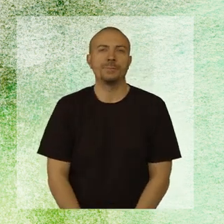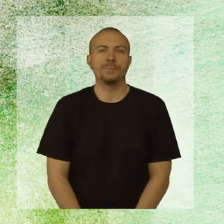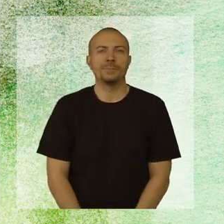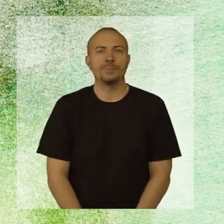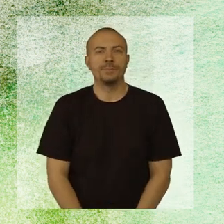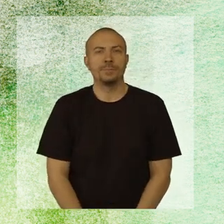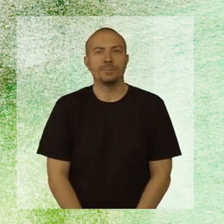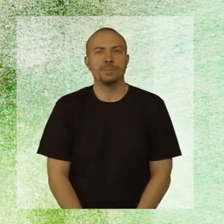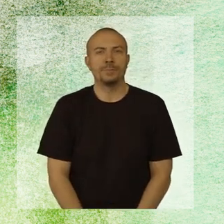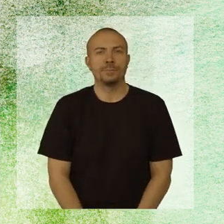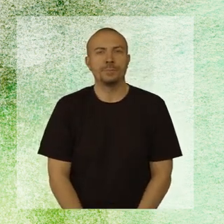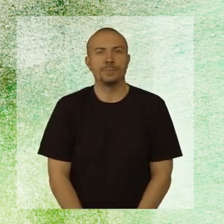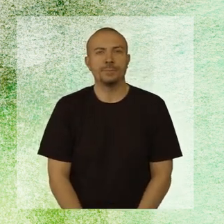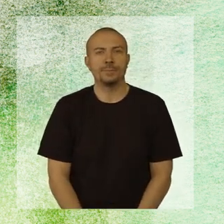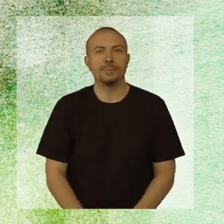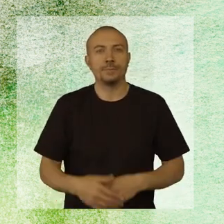education space.